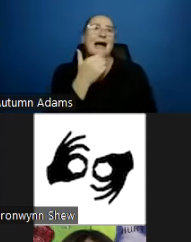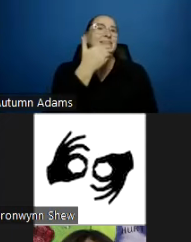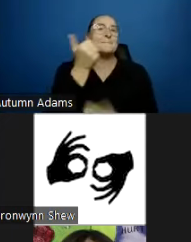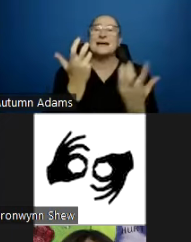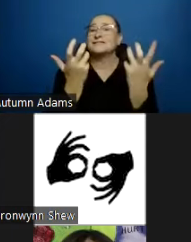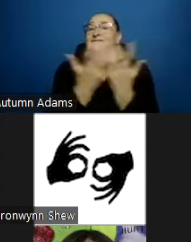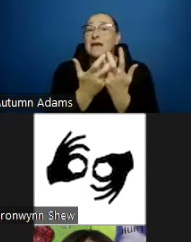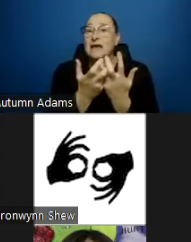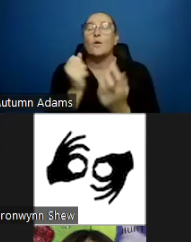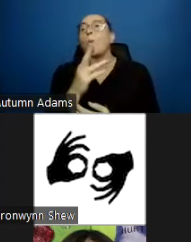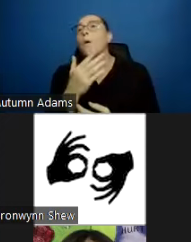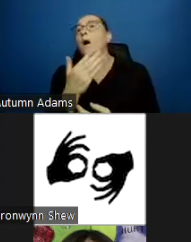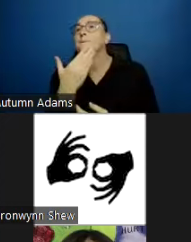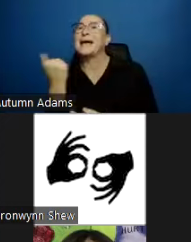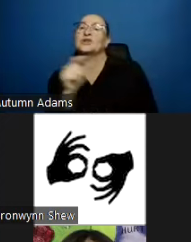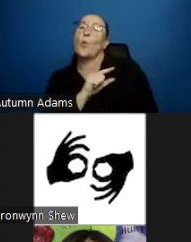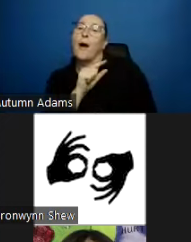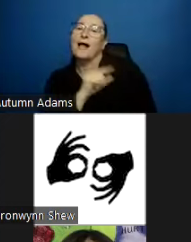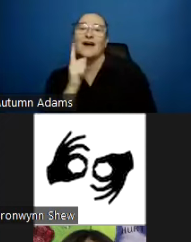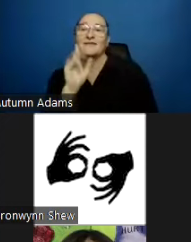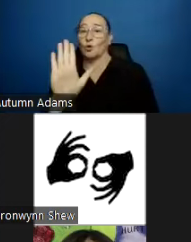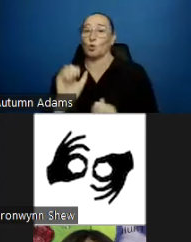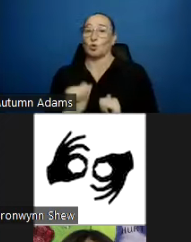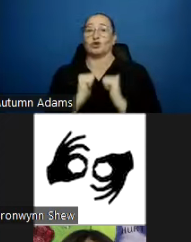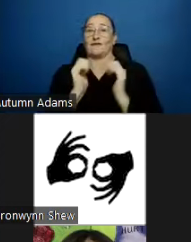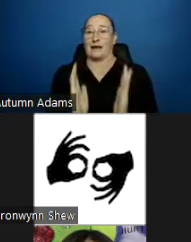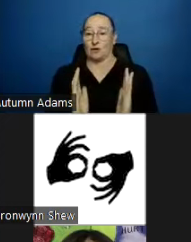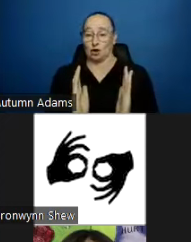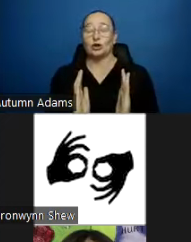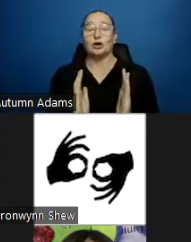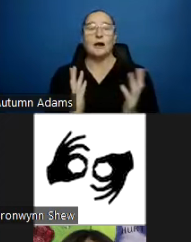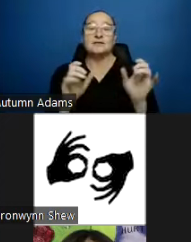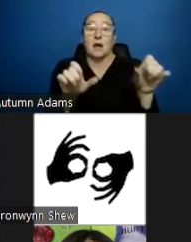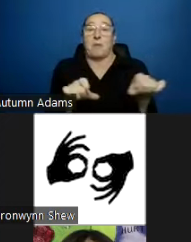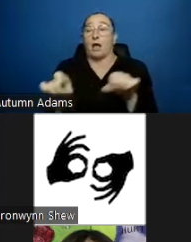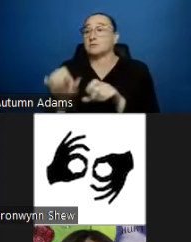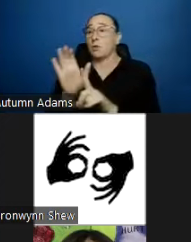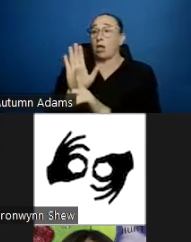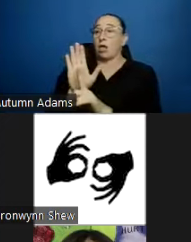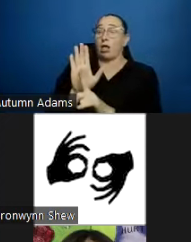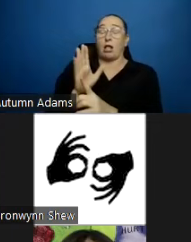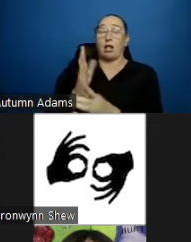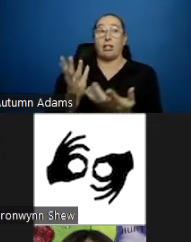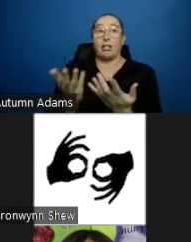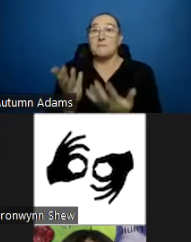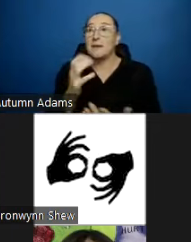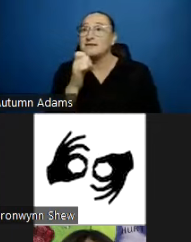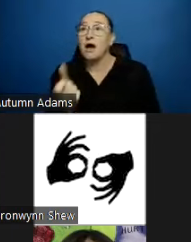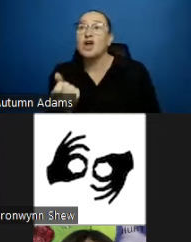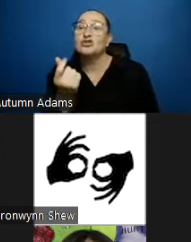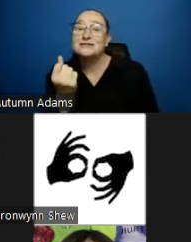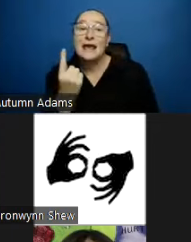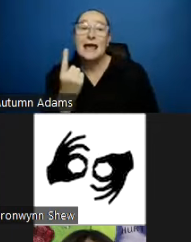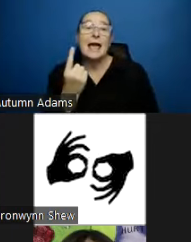or qualified for your survivor. You know, it's possible they are not there to understand, you know,